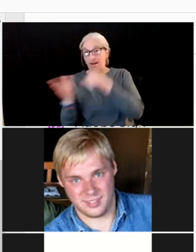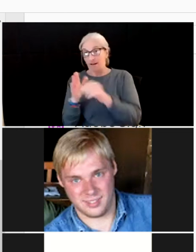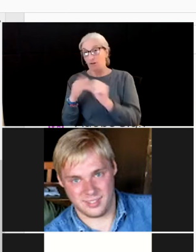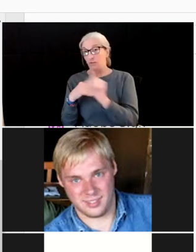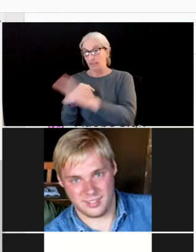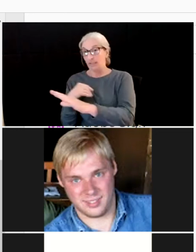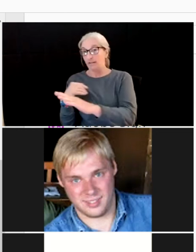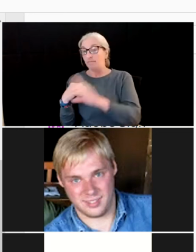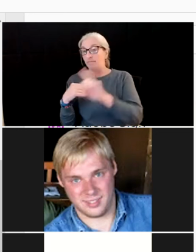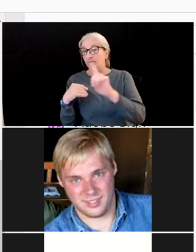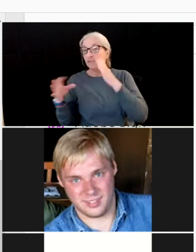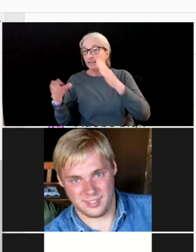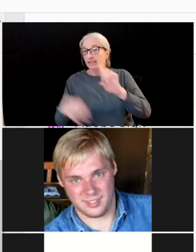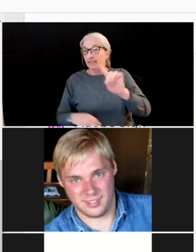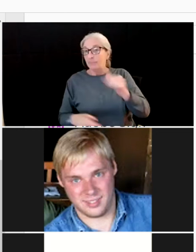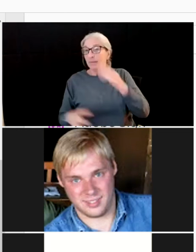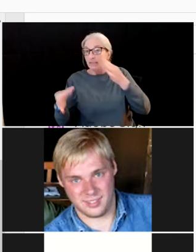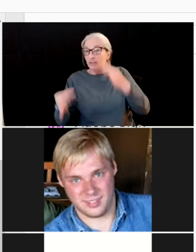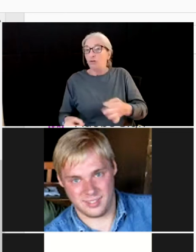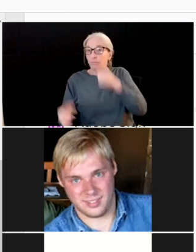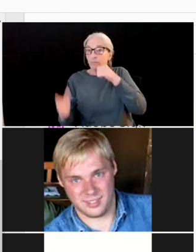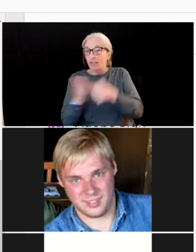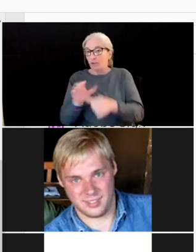are going to start in February.